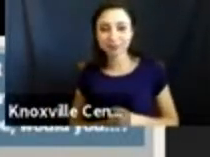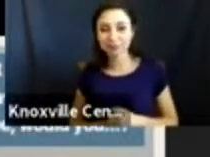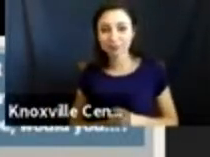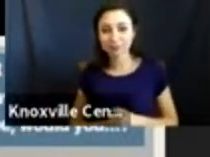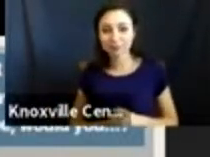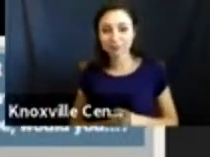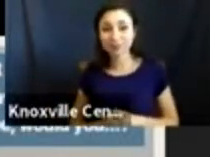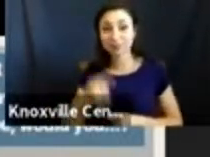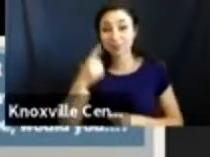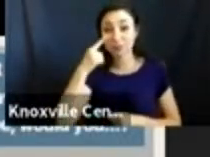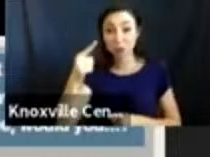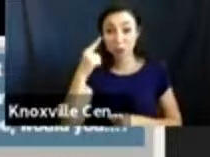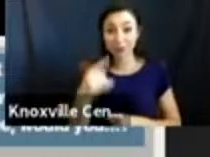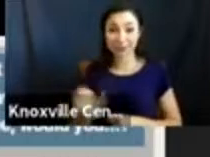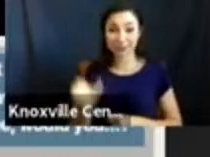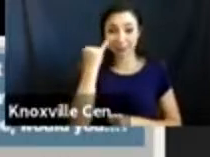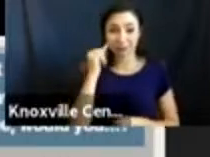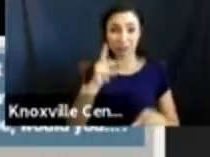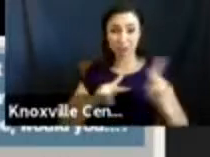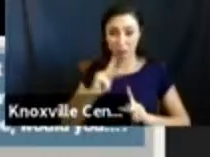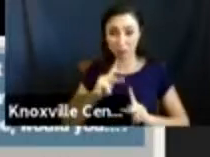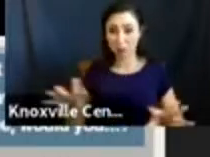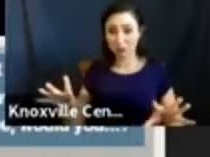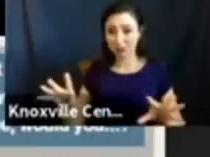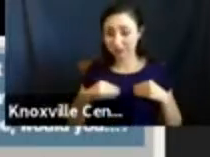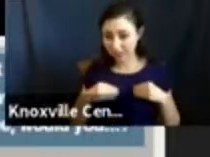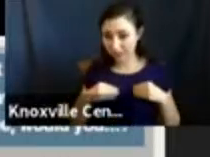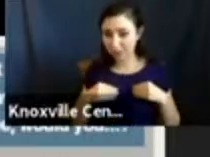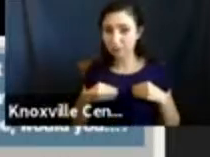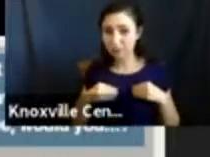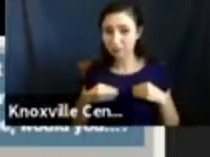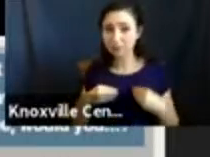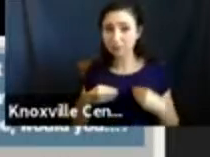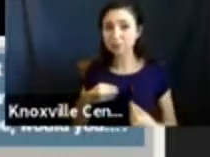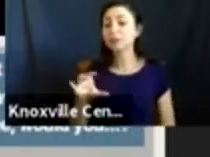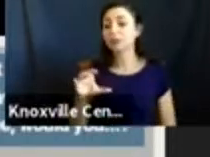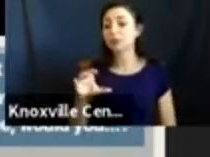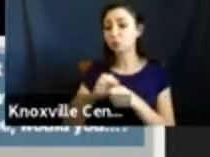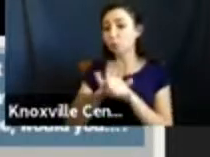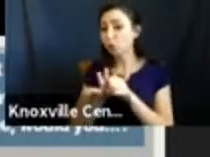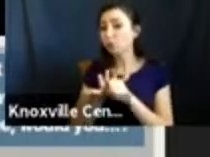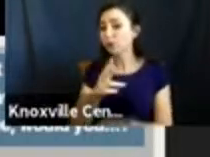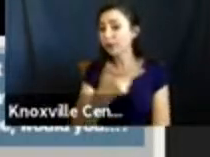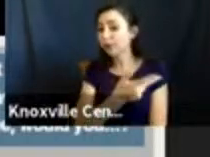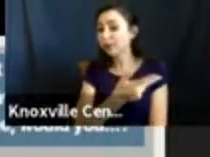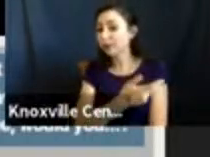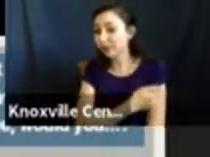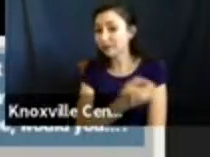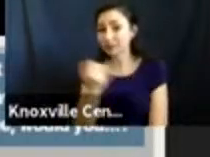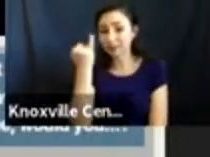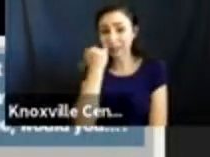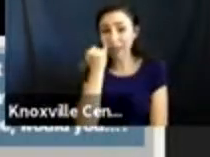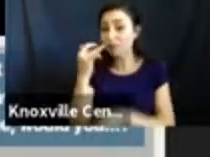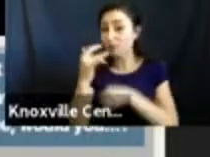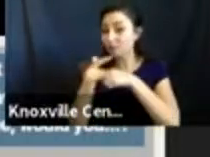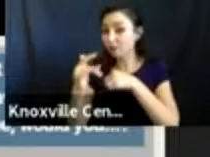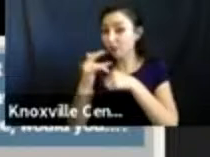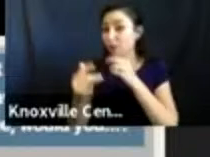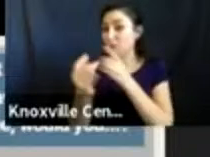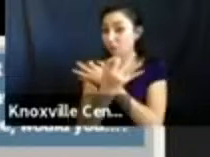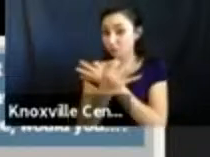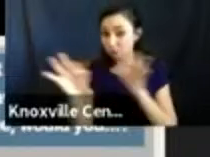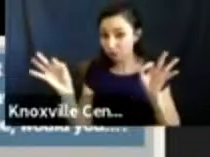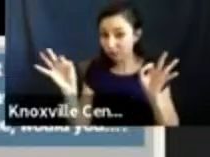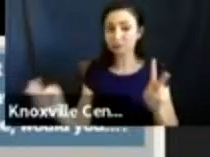not people would accept a coronavirus vaccine if it was available and made for free, we see